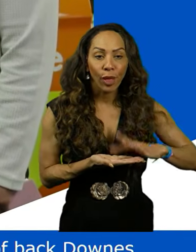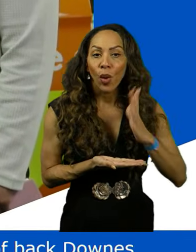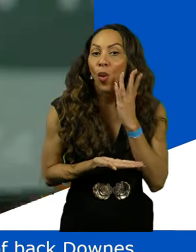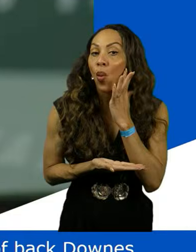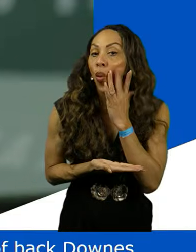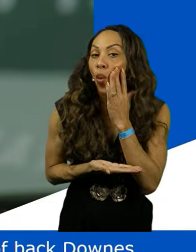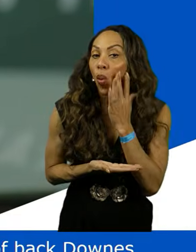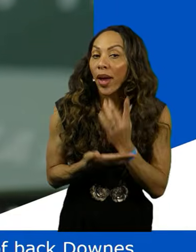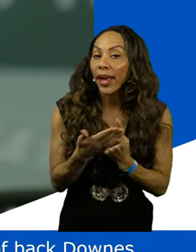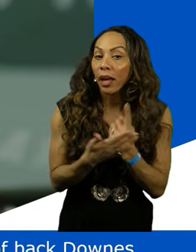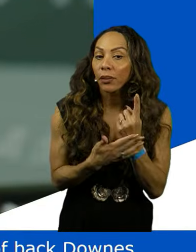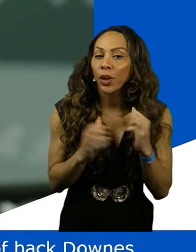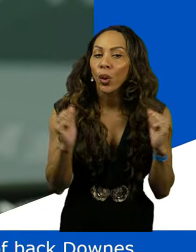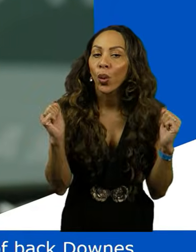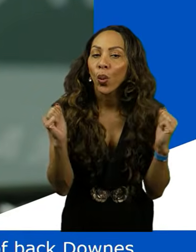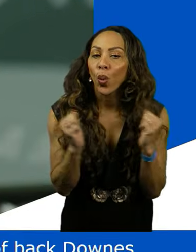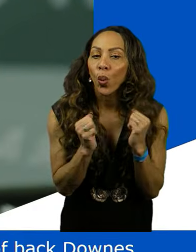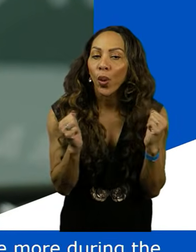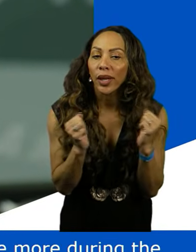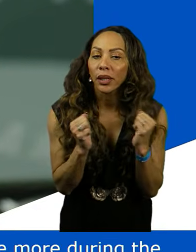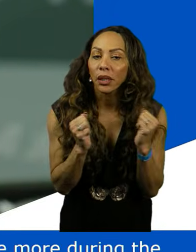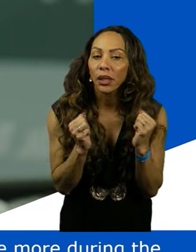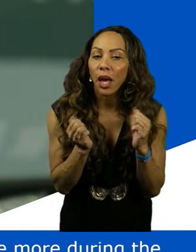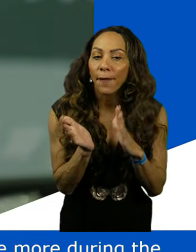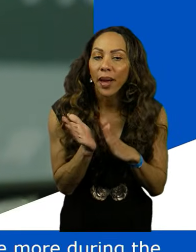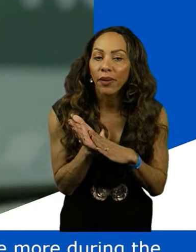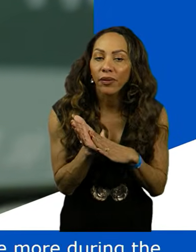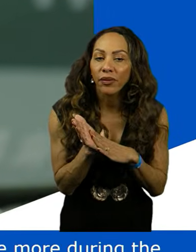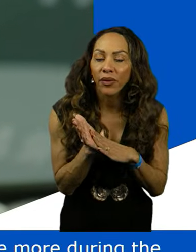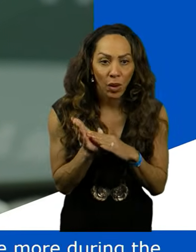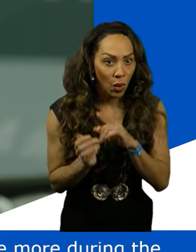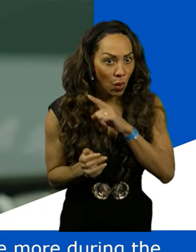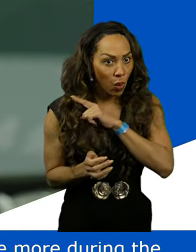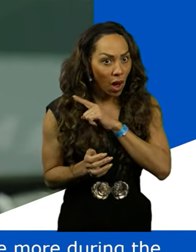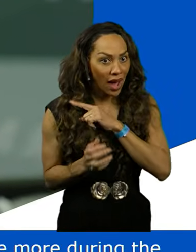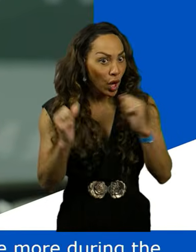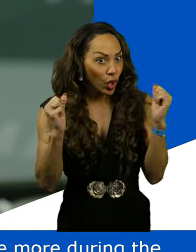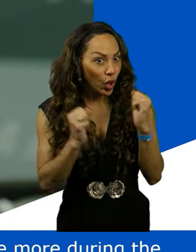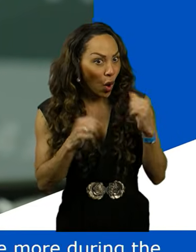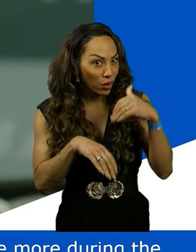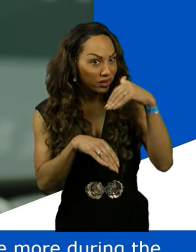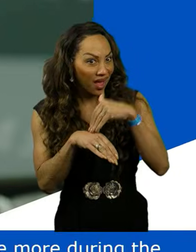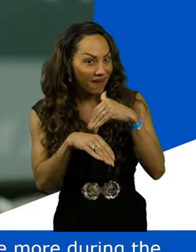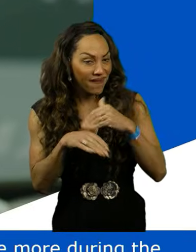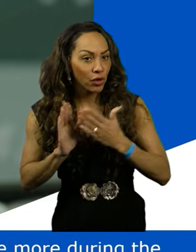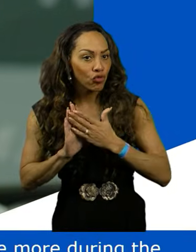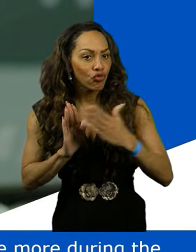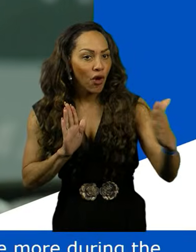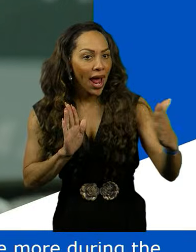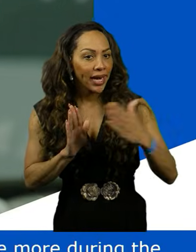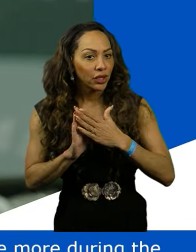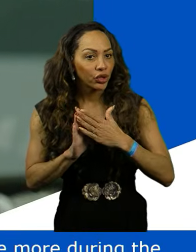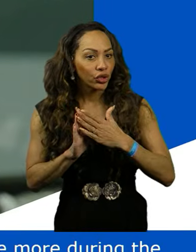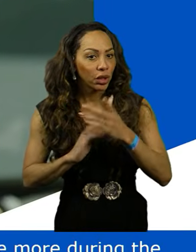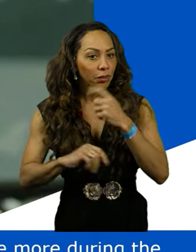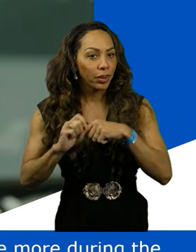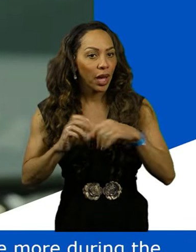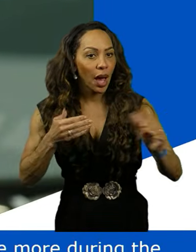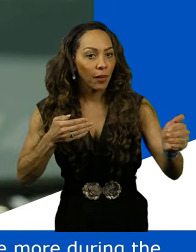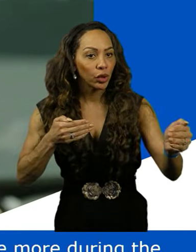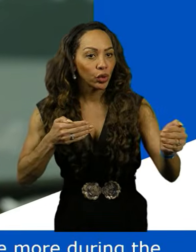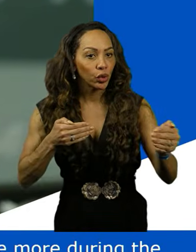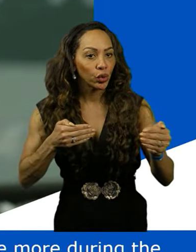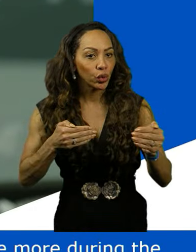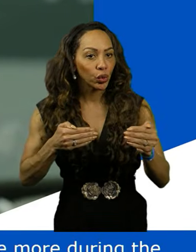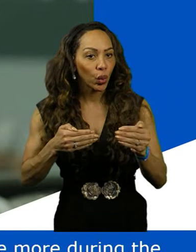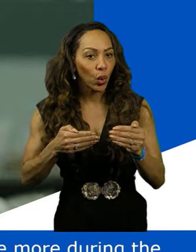simply because the range may drop down due to the colder weather. Whenever the customer runs out of charge, it used to be